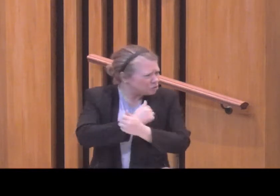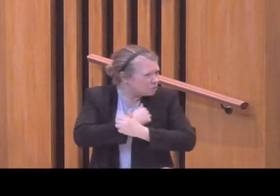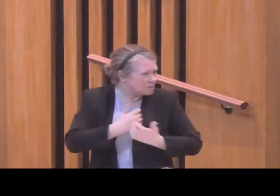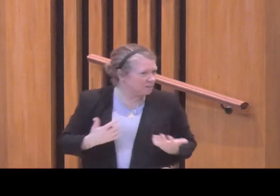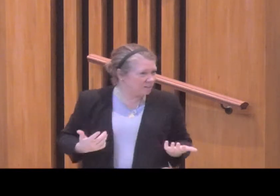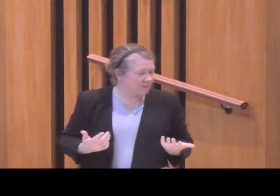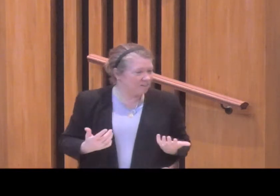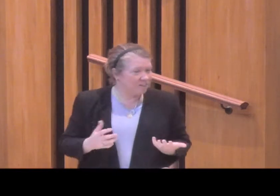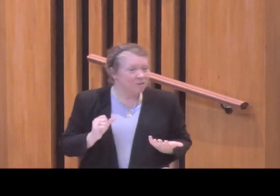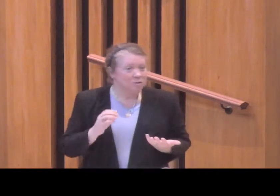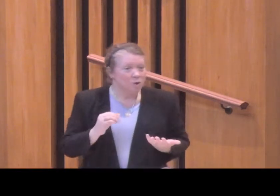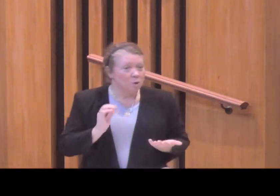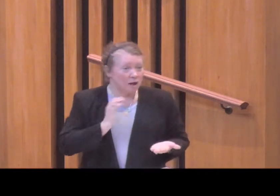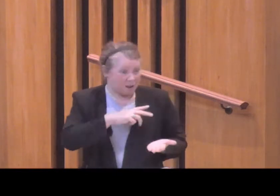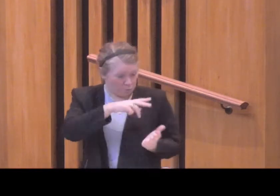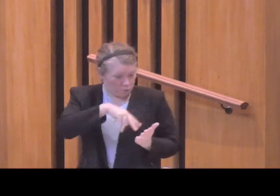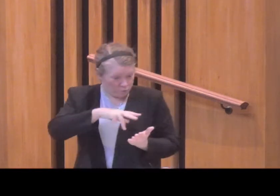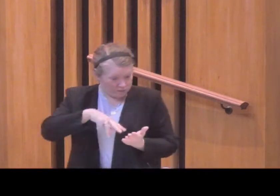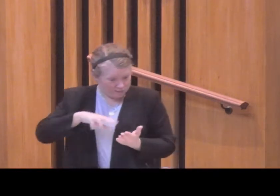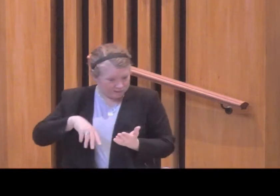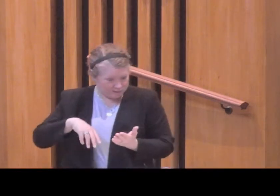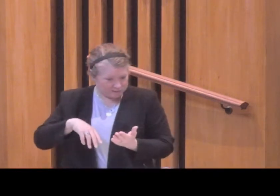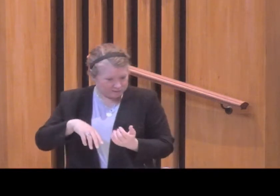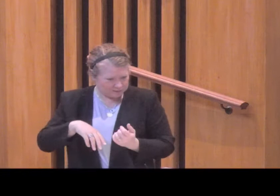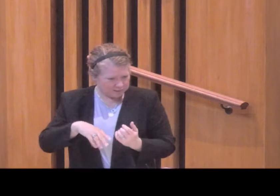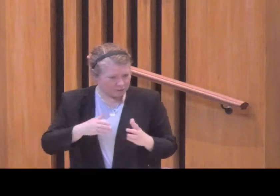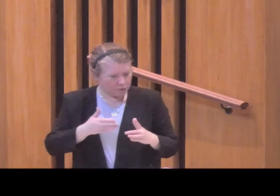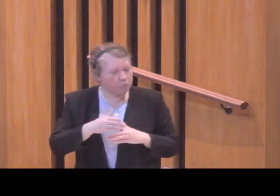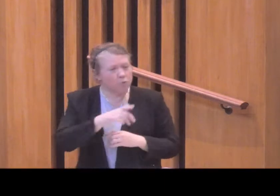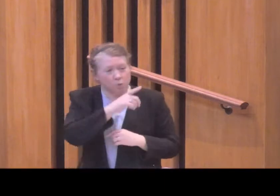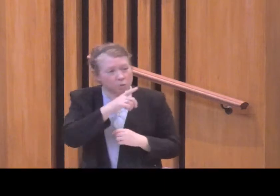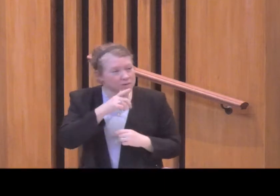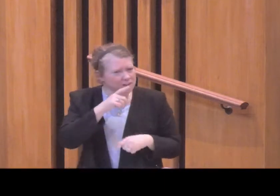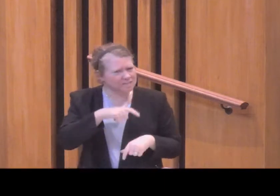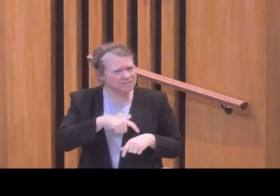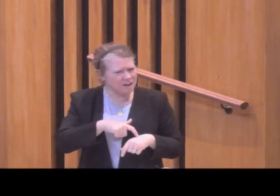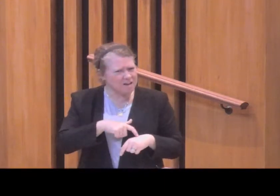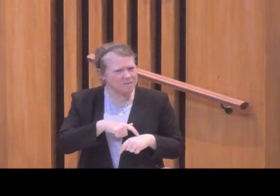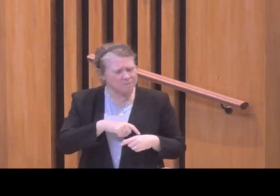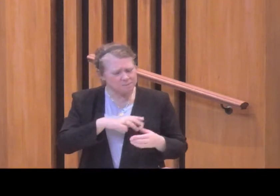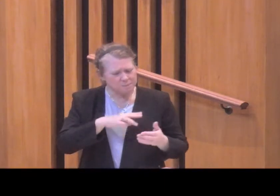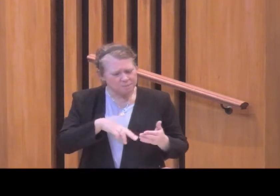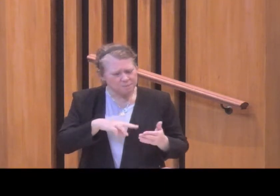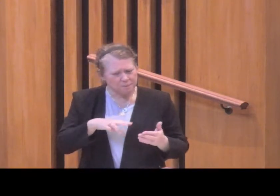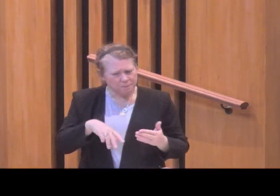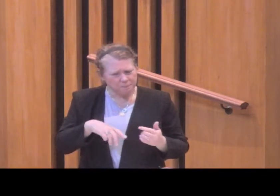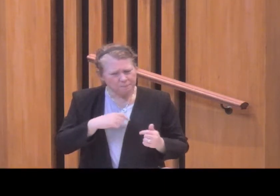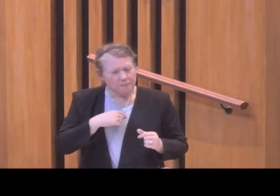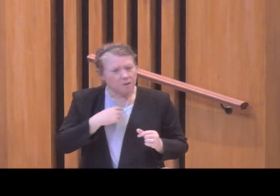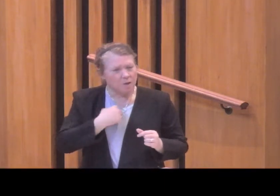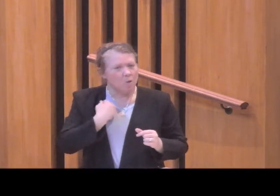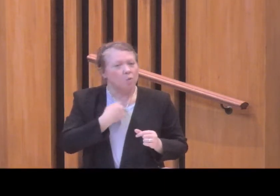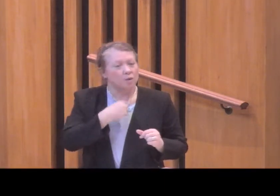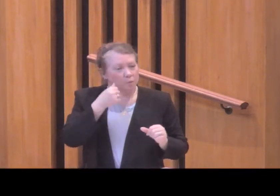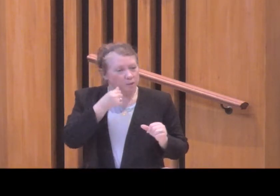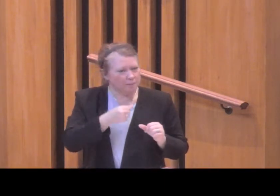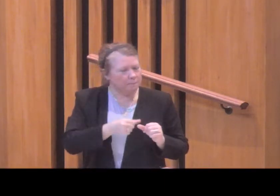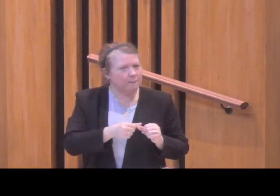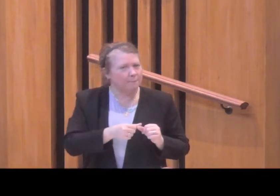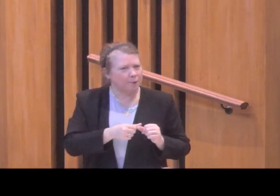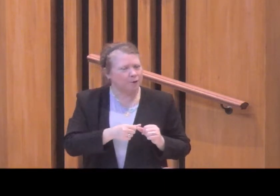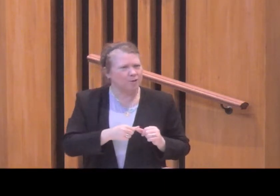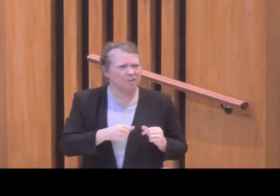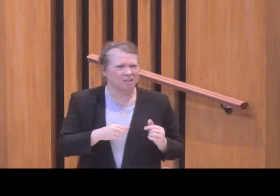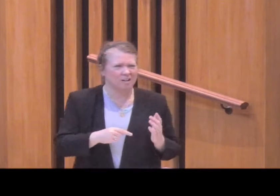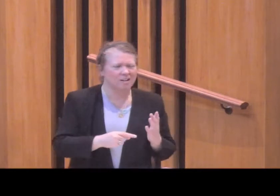the readings we have throughout the season of Lent, reminds us of people, the heroes of